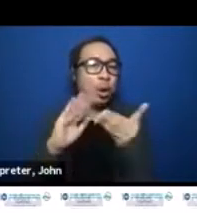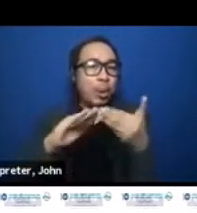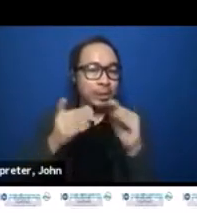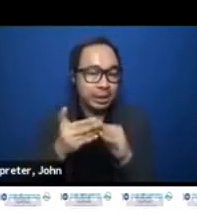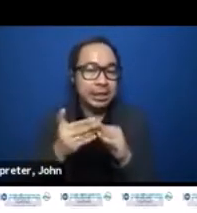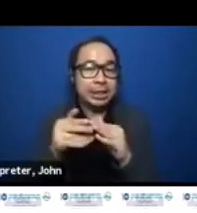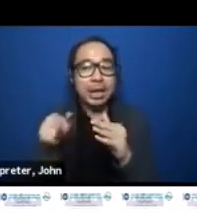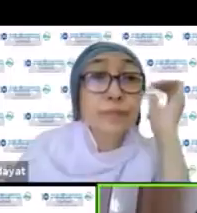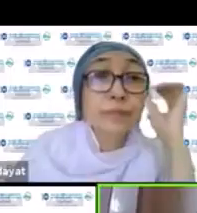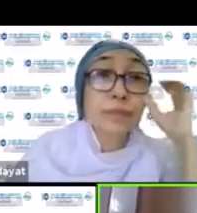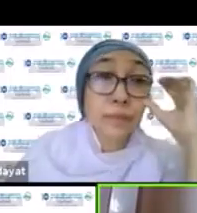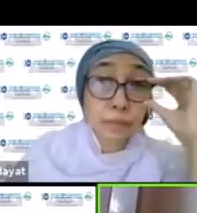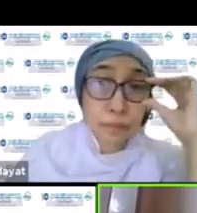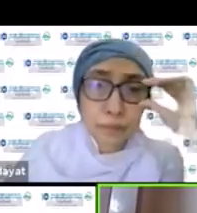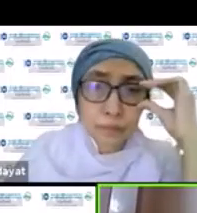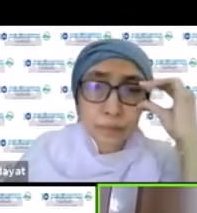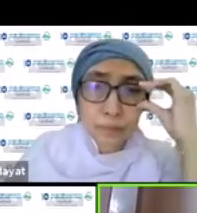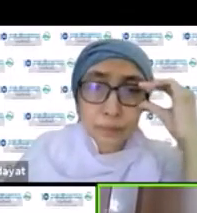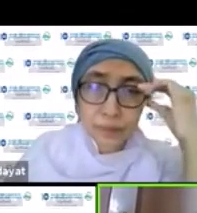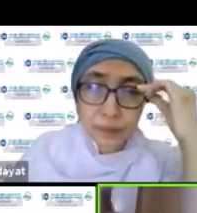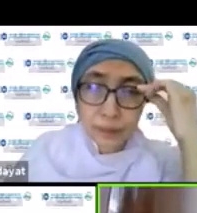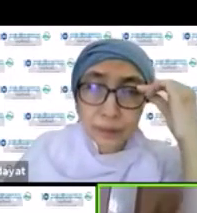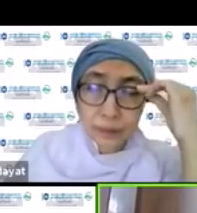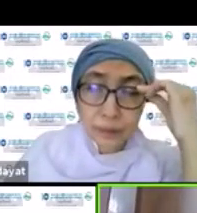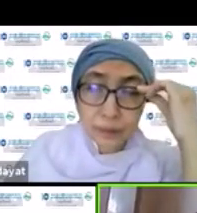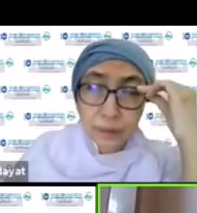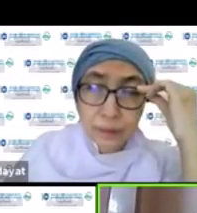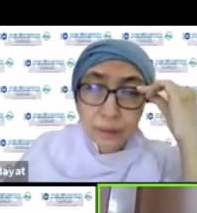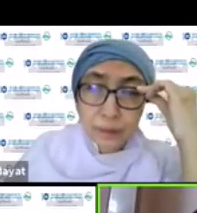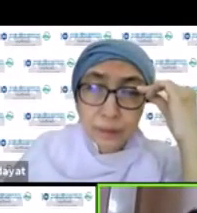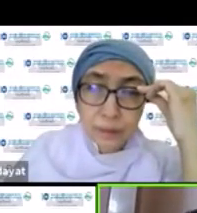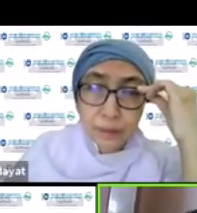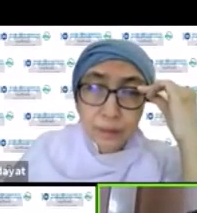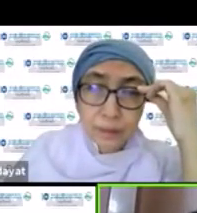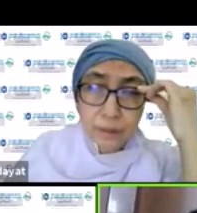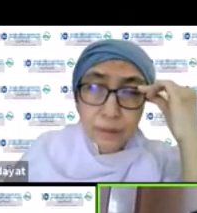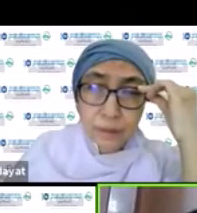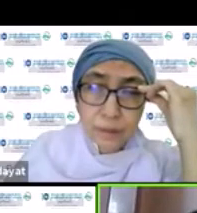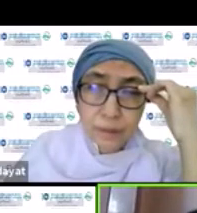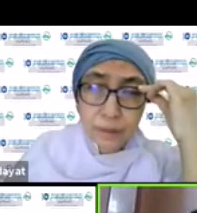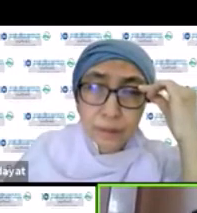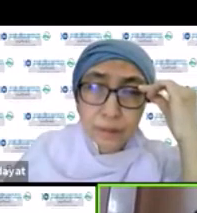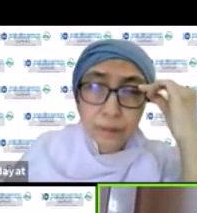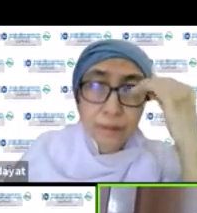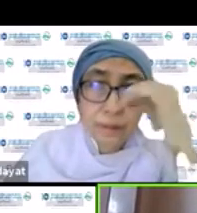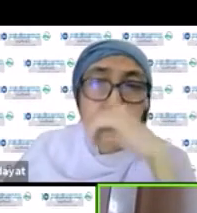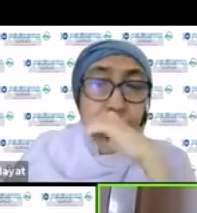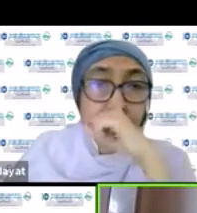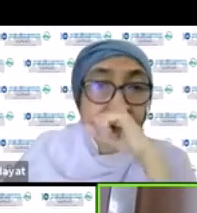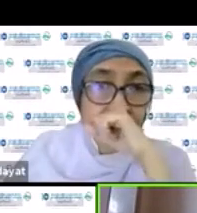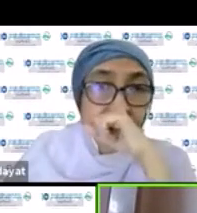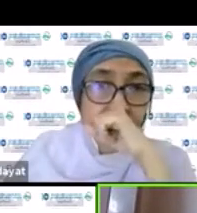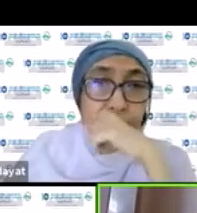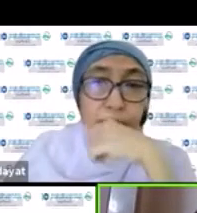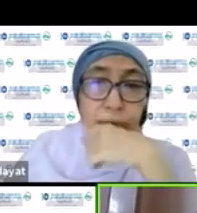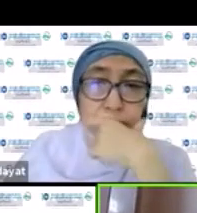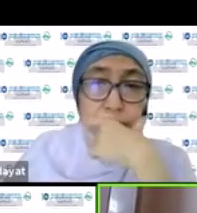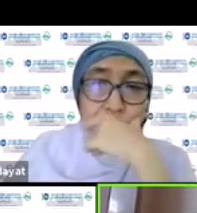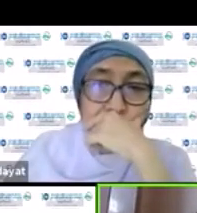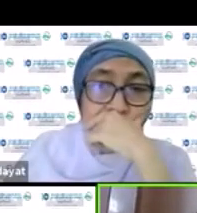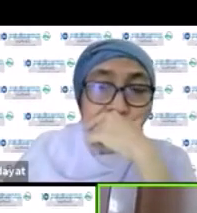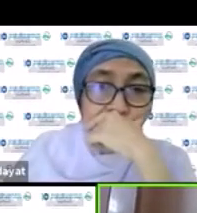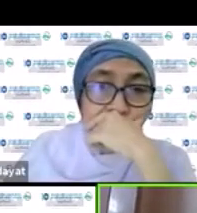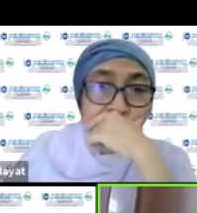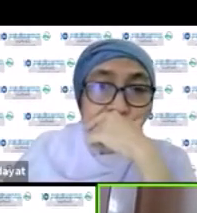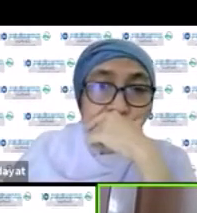to be gender-based violence, but a lot of groups were trying to downplay the caste, which was also a root cause of that violence, right? So in